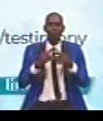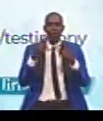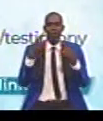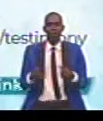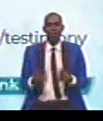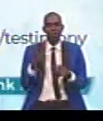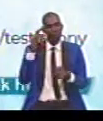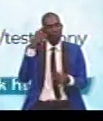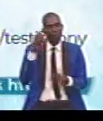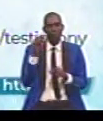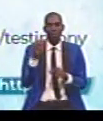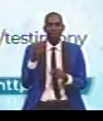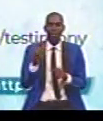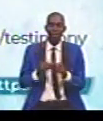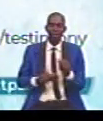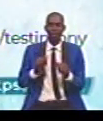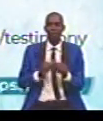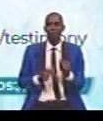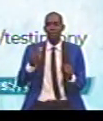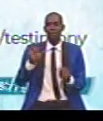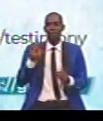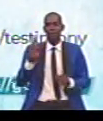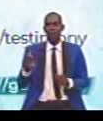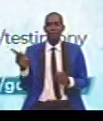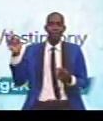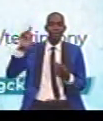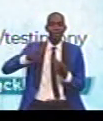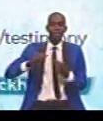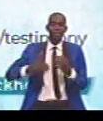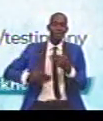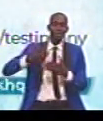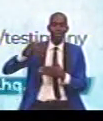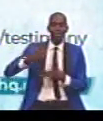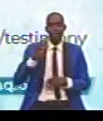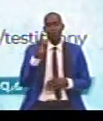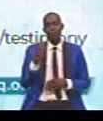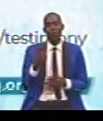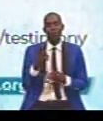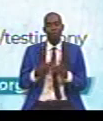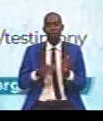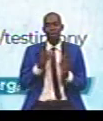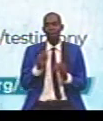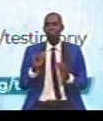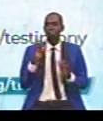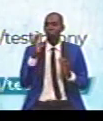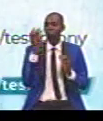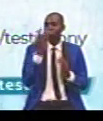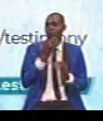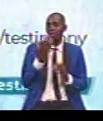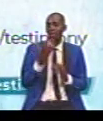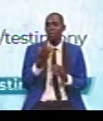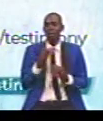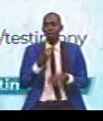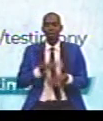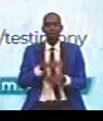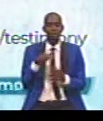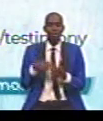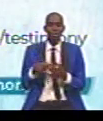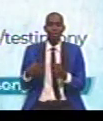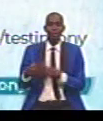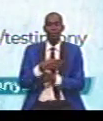from every global crusade to yet another global crusade. But it's amazing. On this day, we're receiving